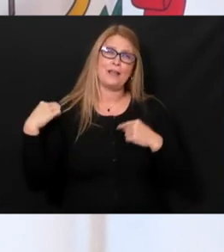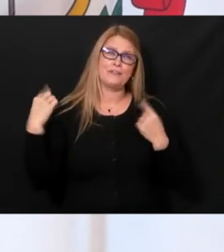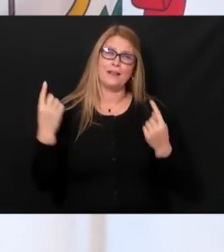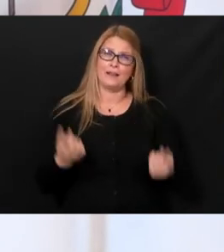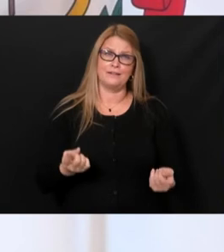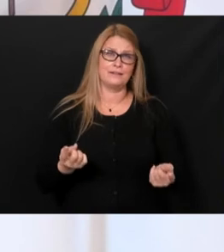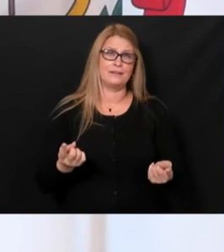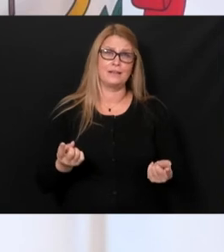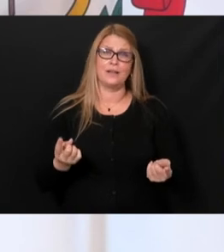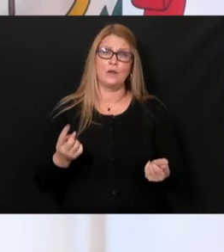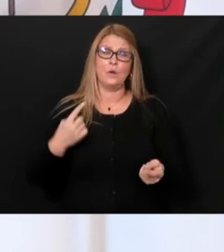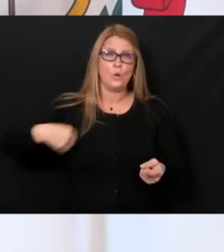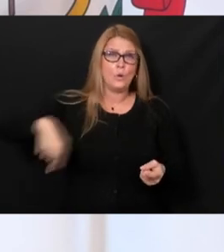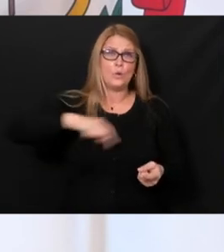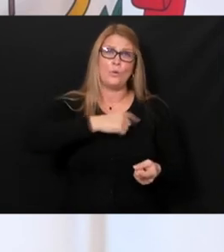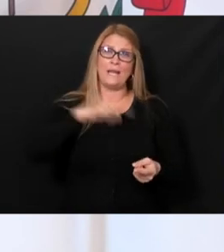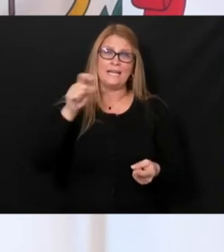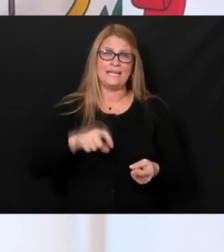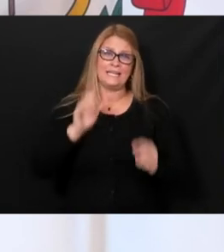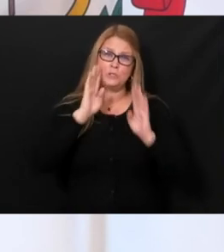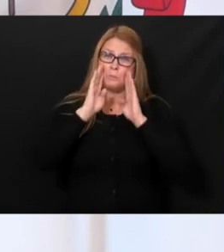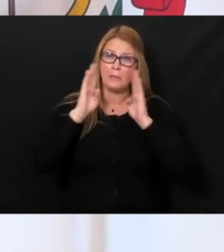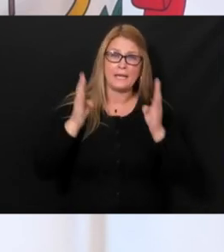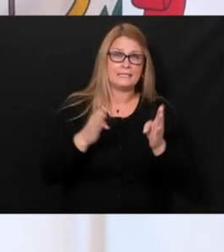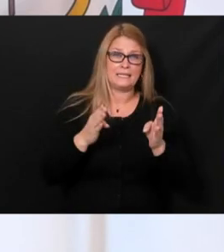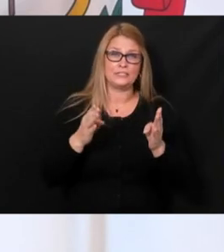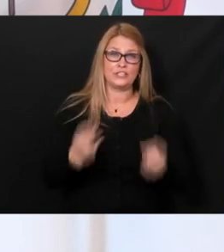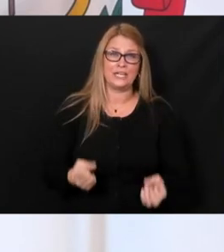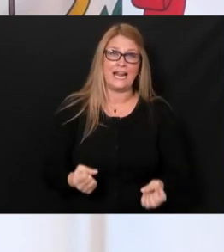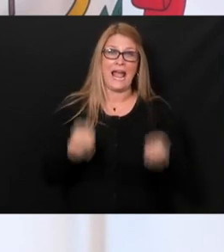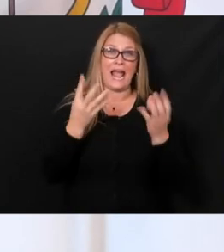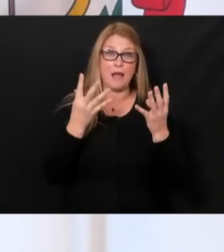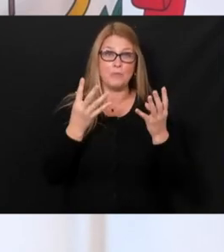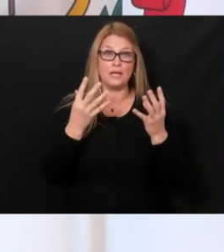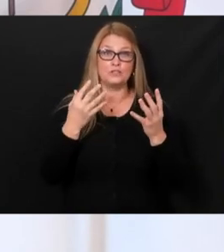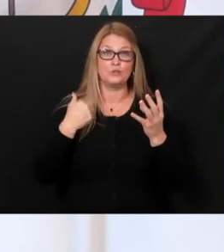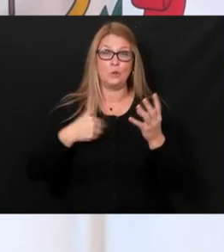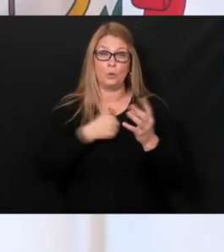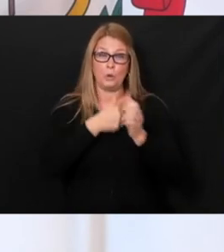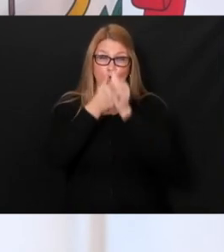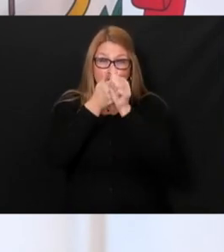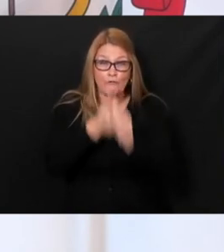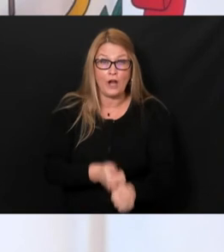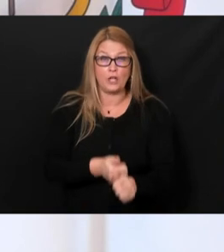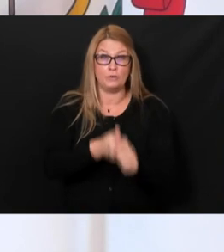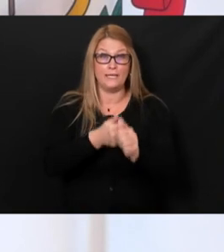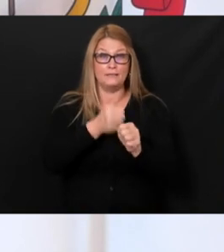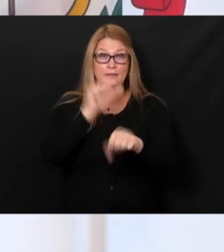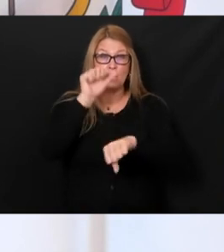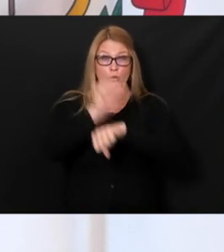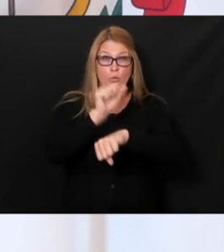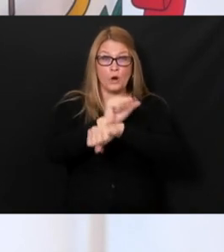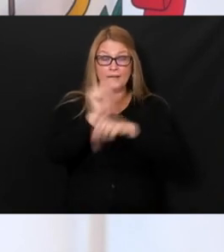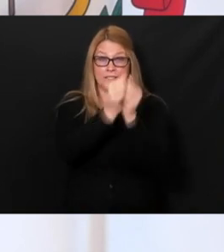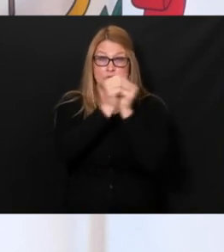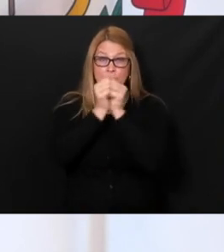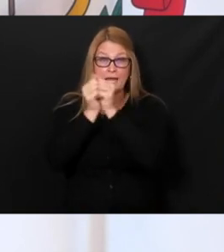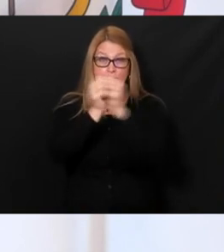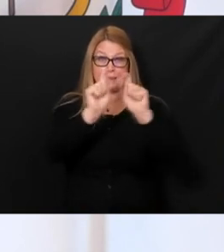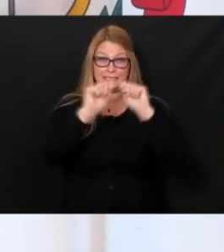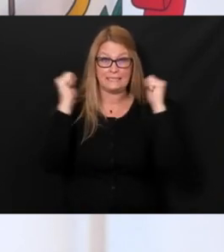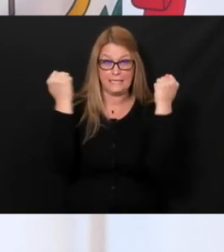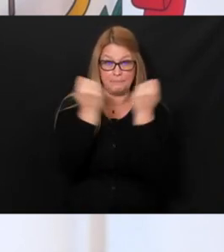all of us should pay really close attention to how much we listen and how much we're a team together. I